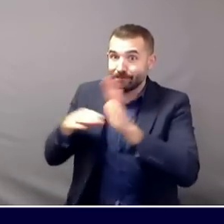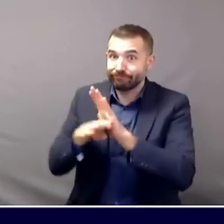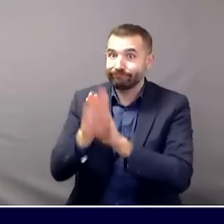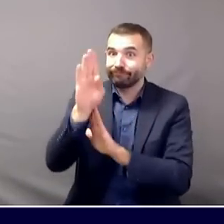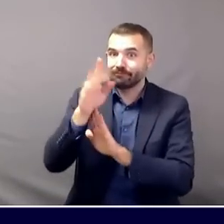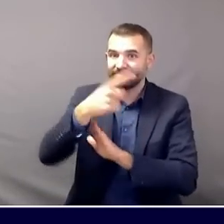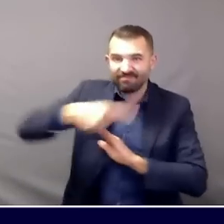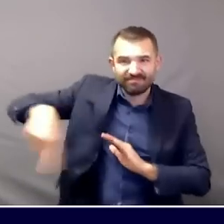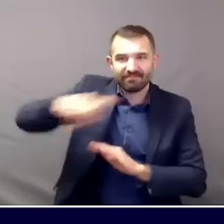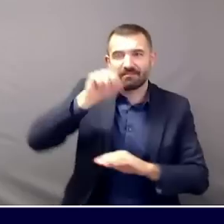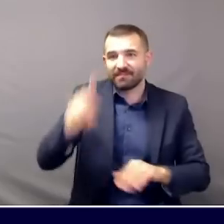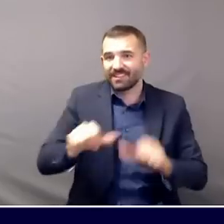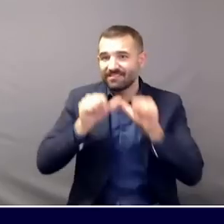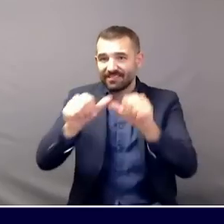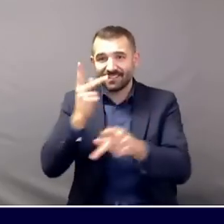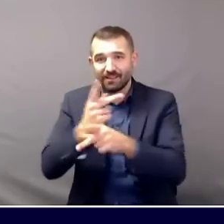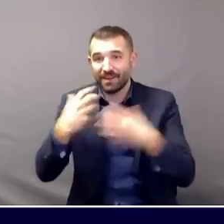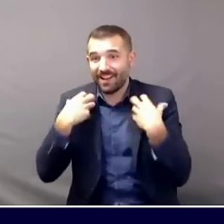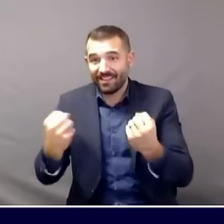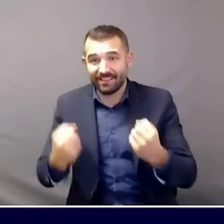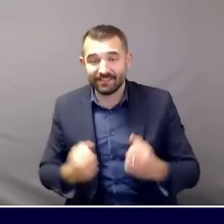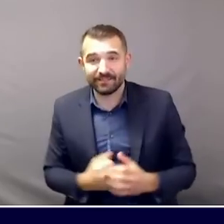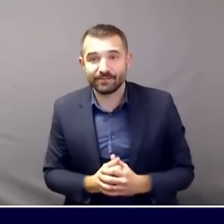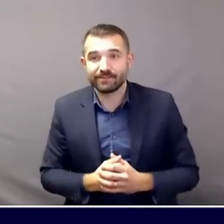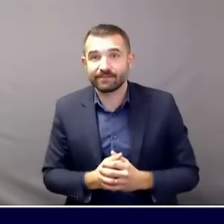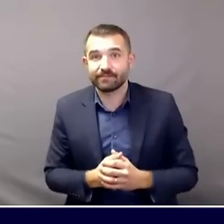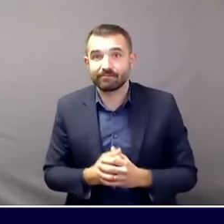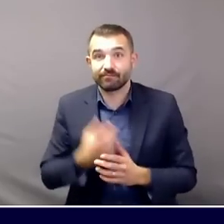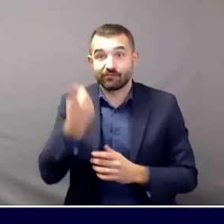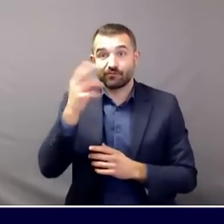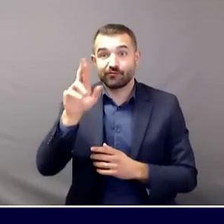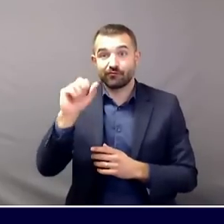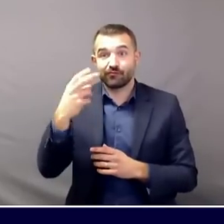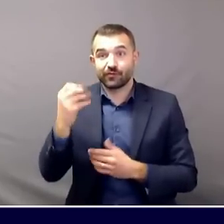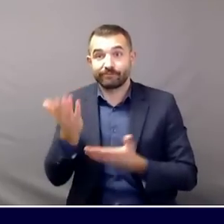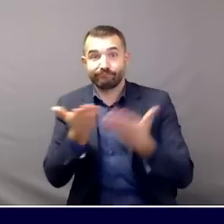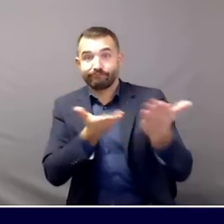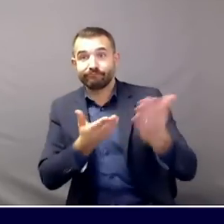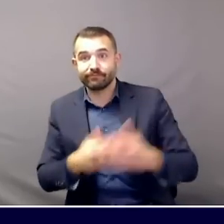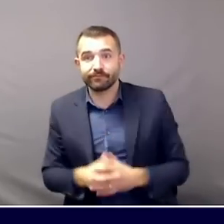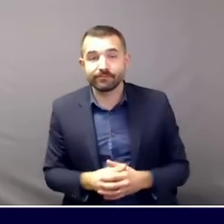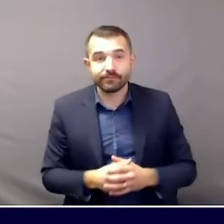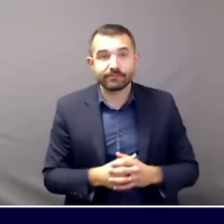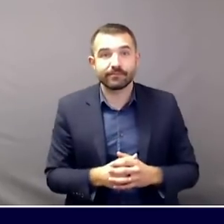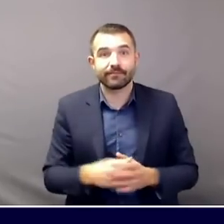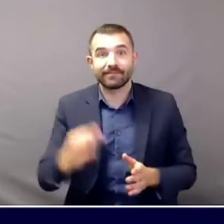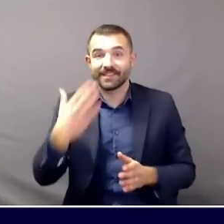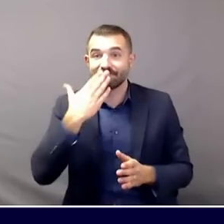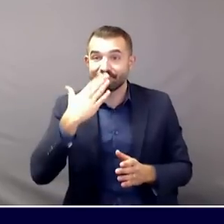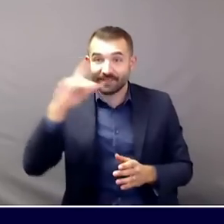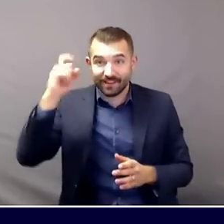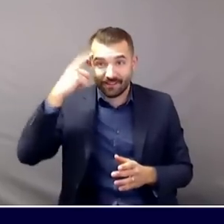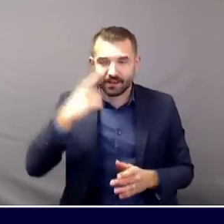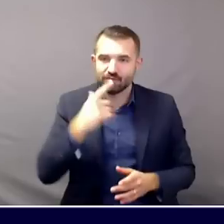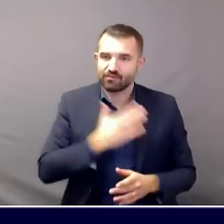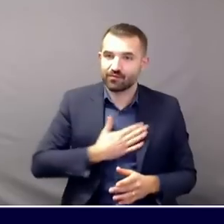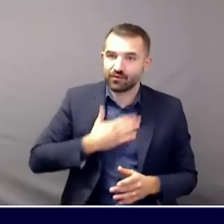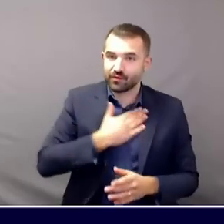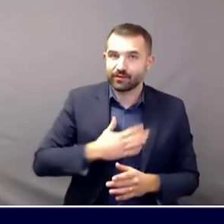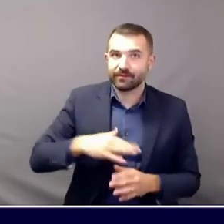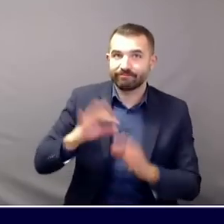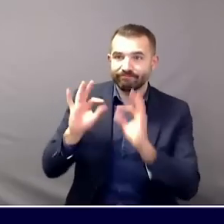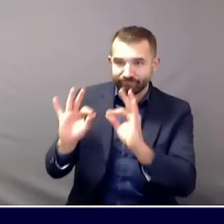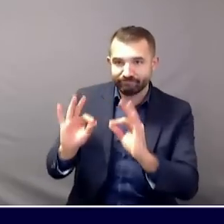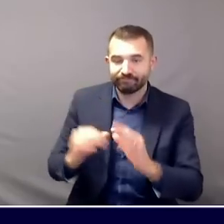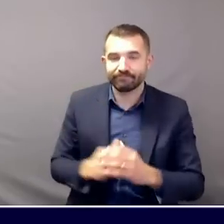then return for any questions. Thank you. Thank you very much, Governor. Much appreciated. I'll start